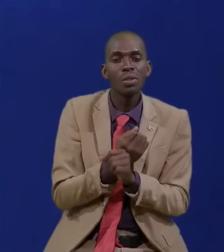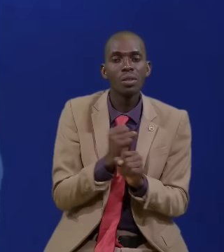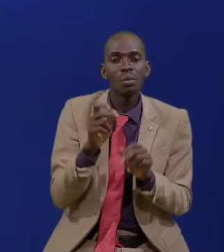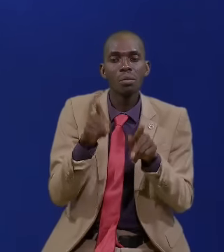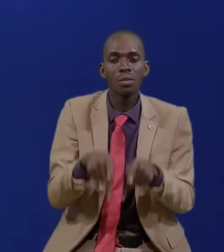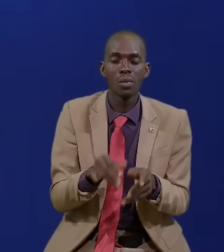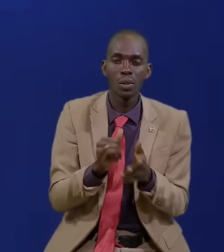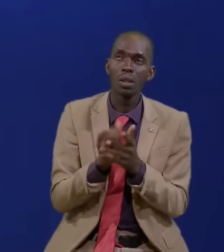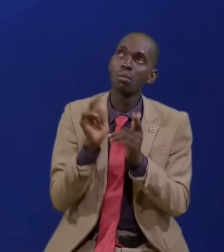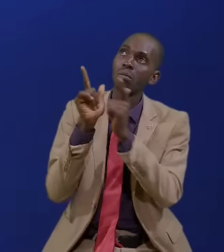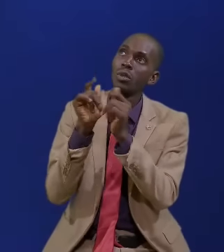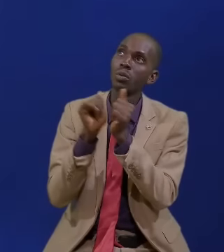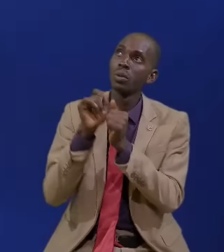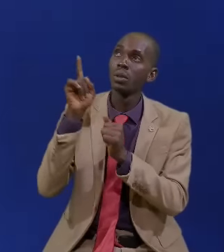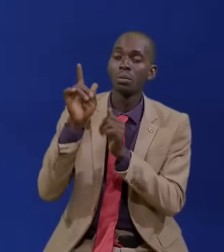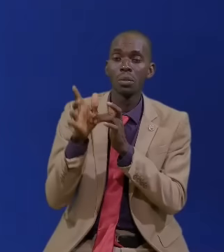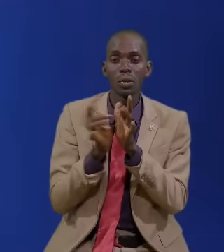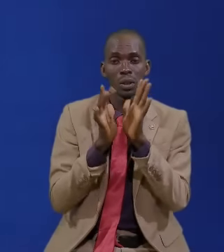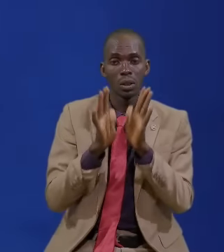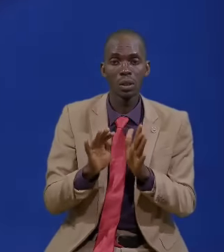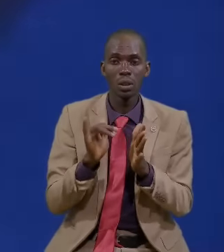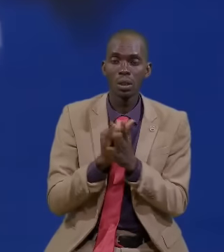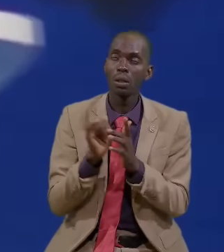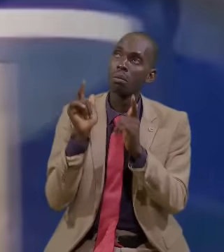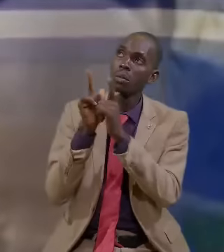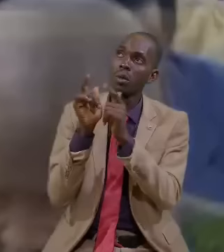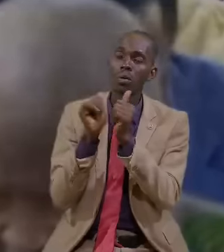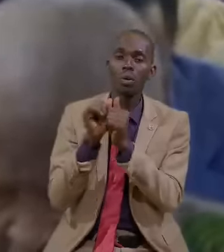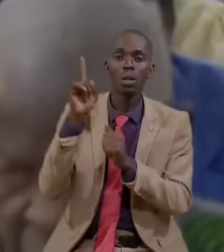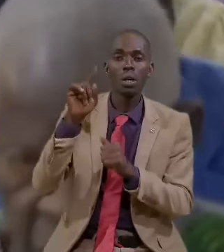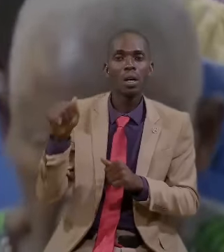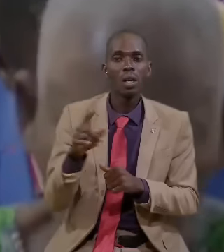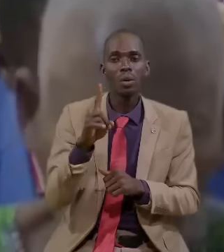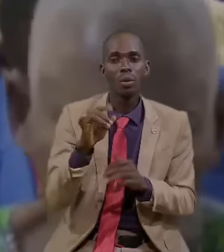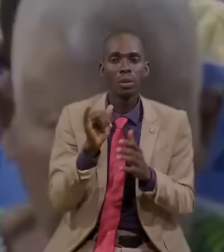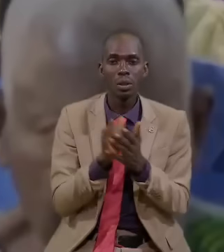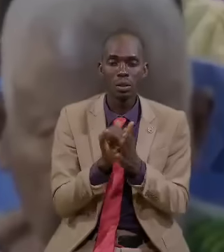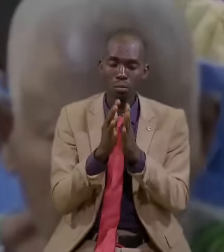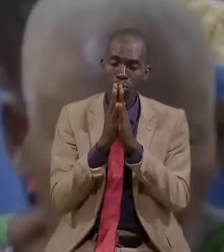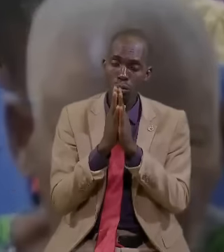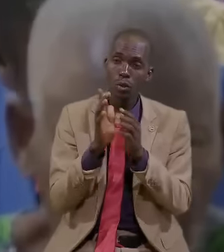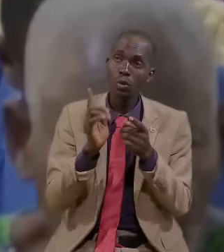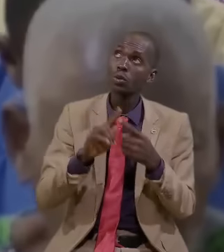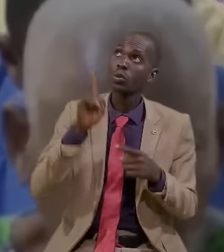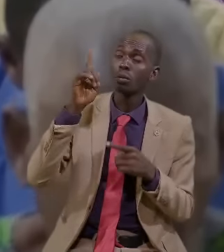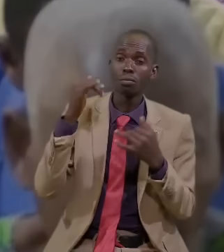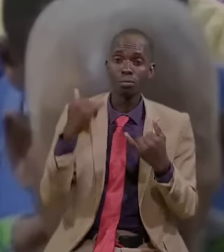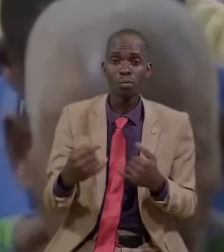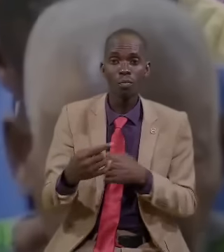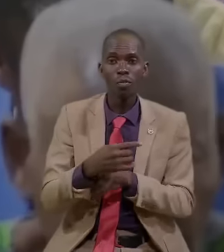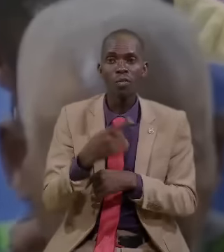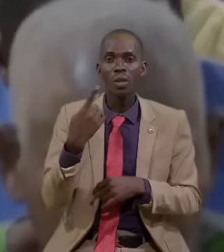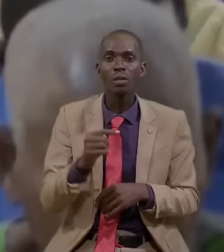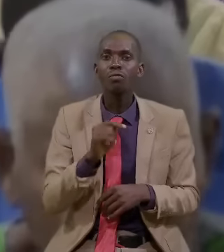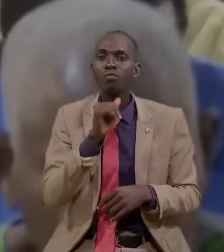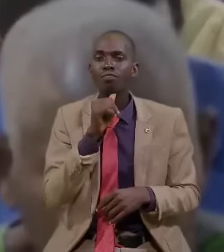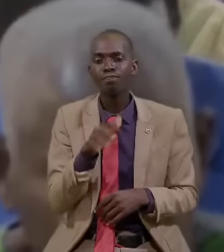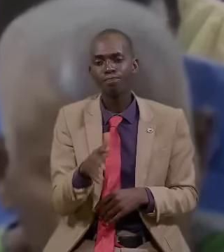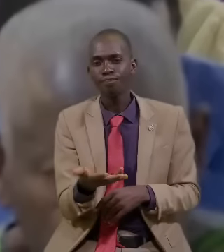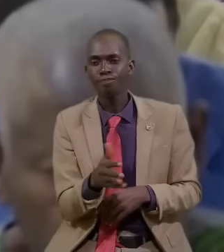that comes to him, anyone that comes to him today, the impartial Christ, who